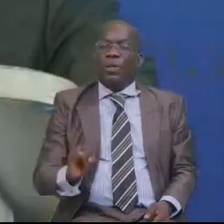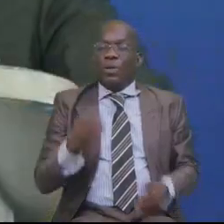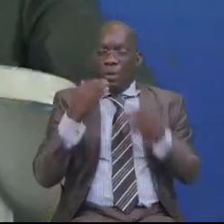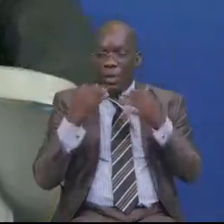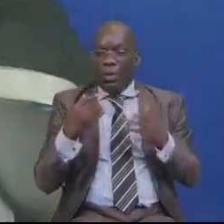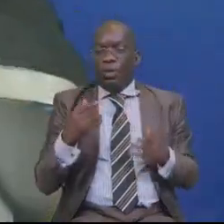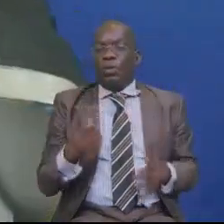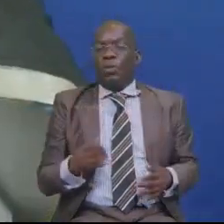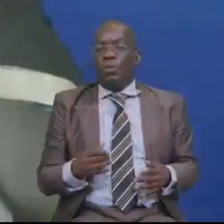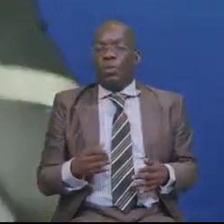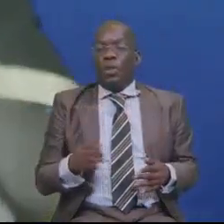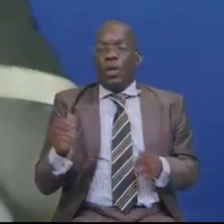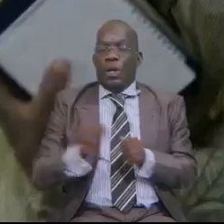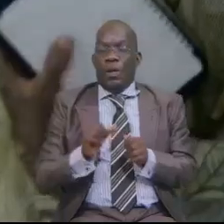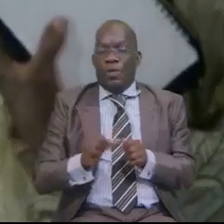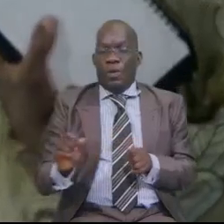Everybody, good morning.